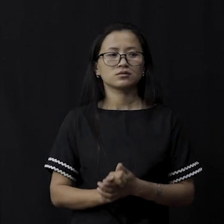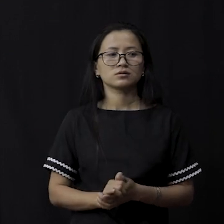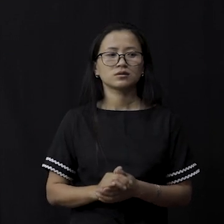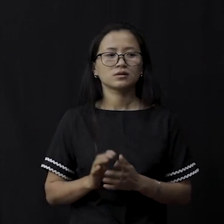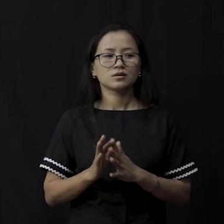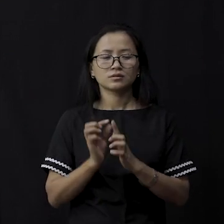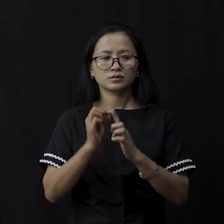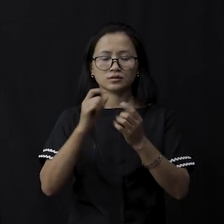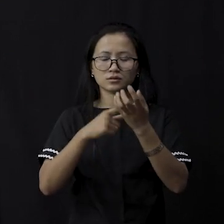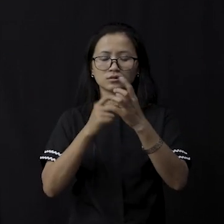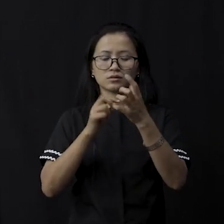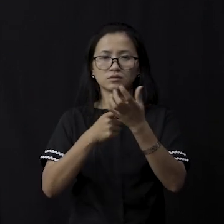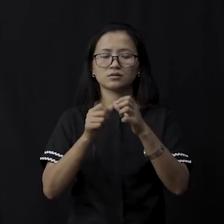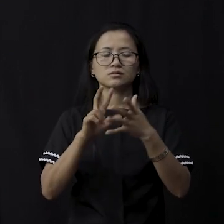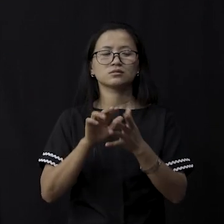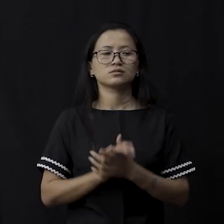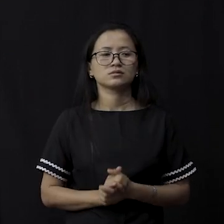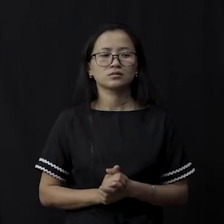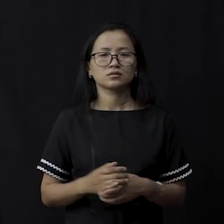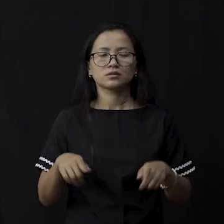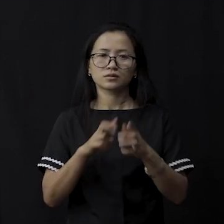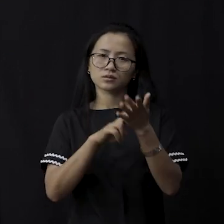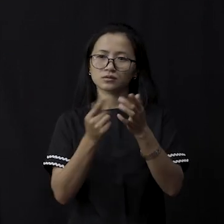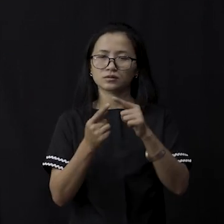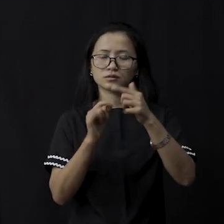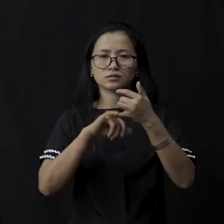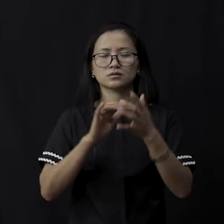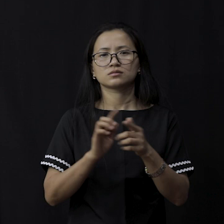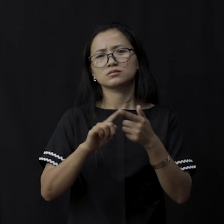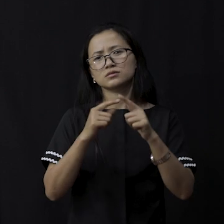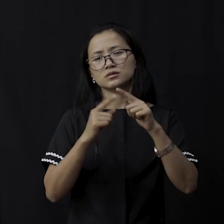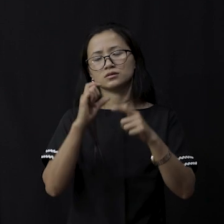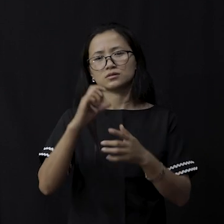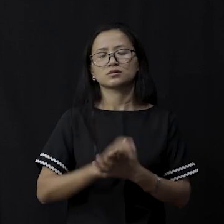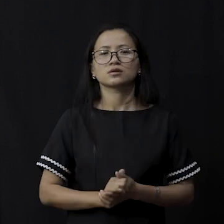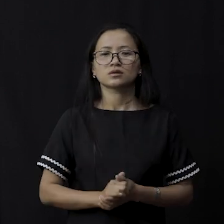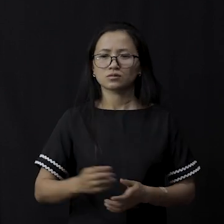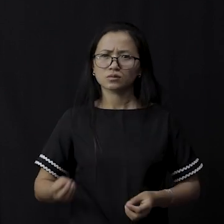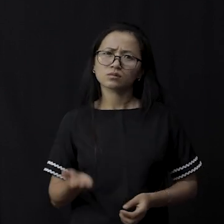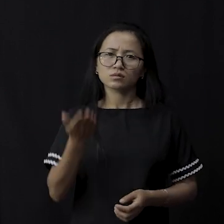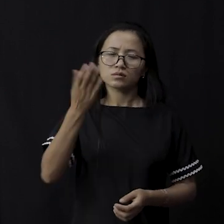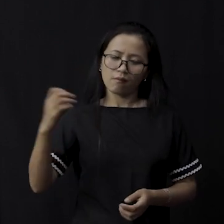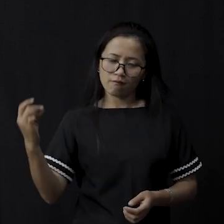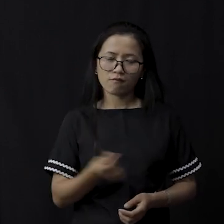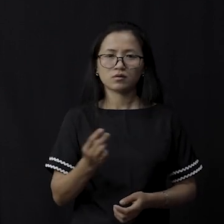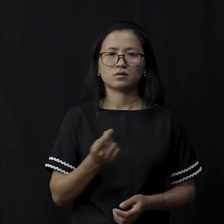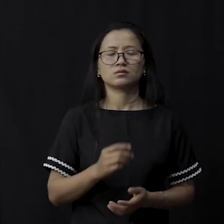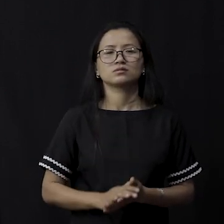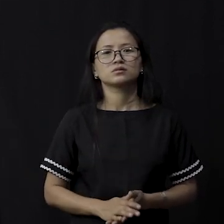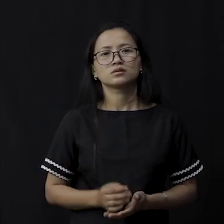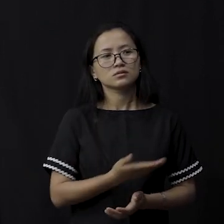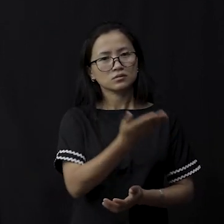nuts, etc. So, if you eat all these different items, then you will grow quickly. Okay? So, these